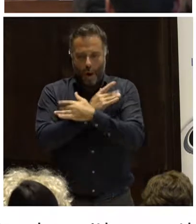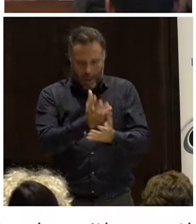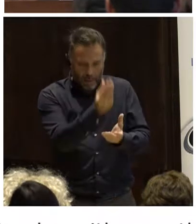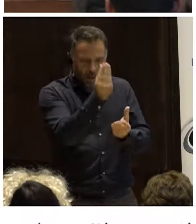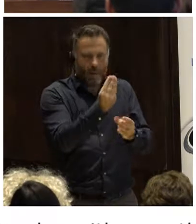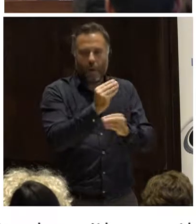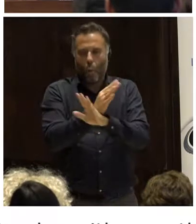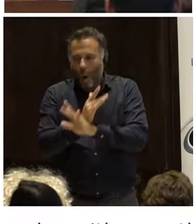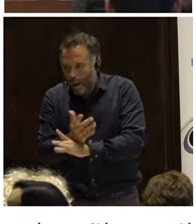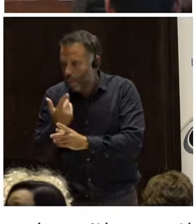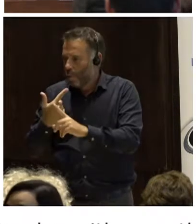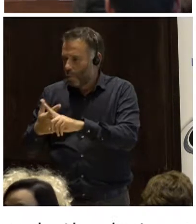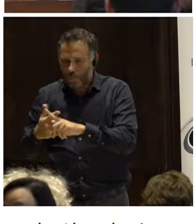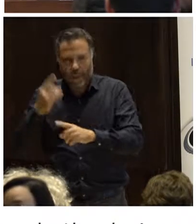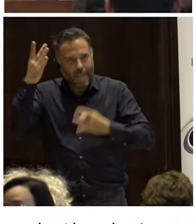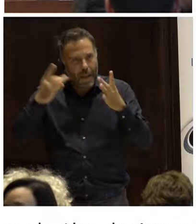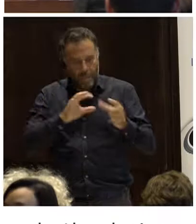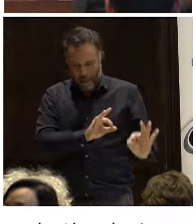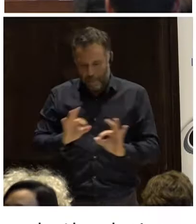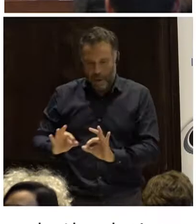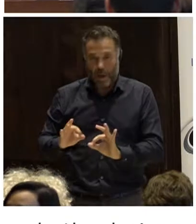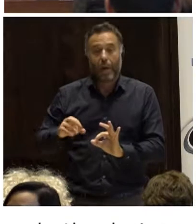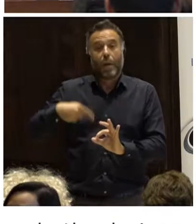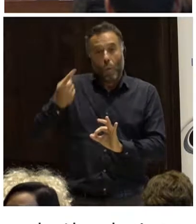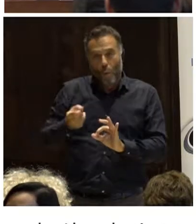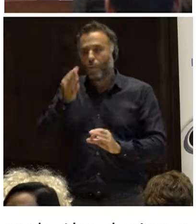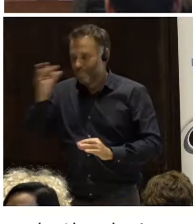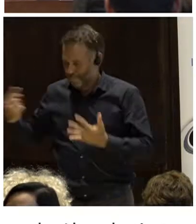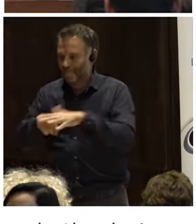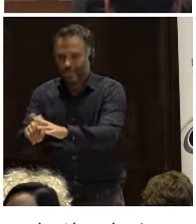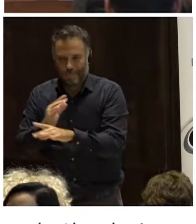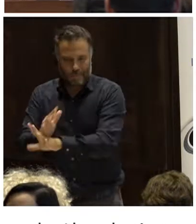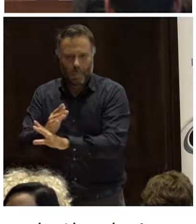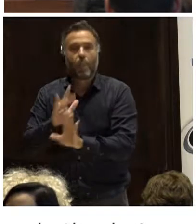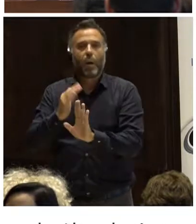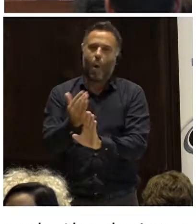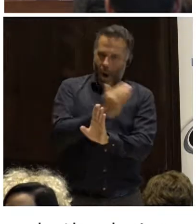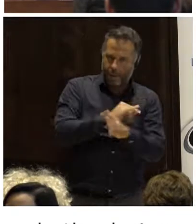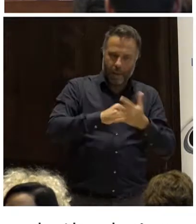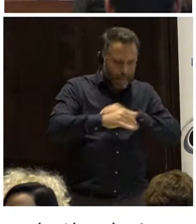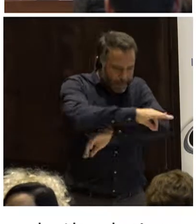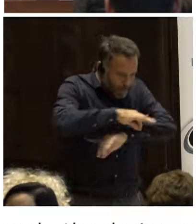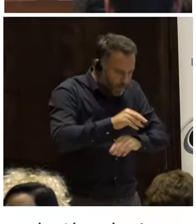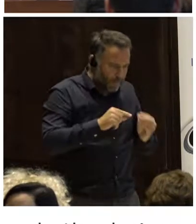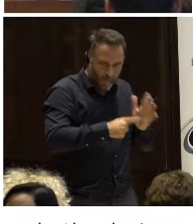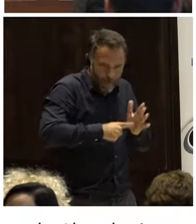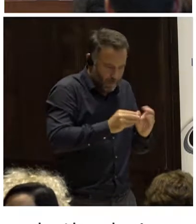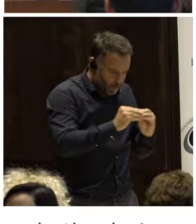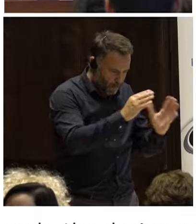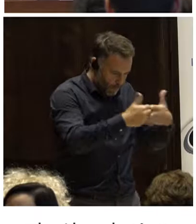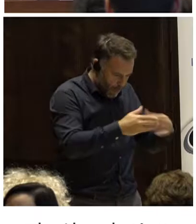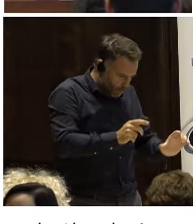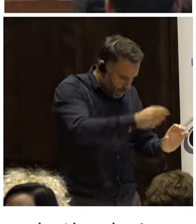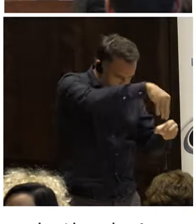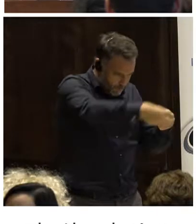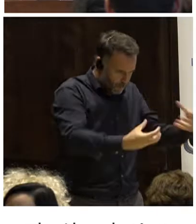with the designers, was done with the engineers, with the occupational therapists and researchers. And